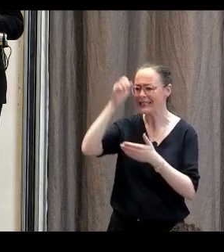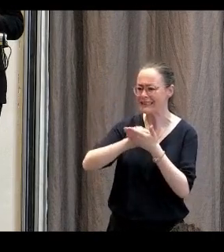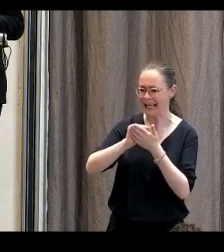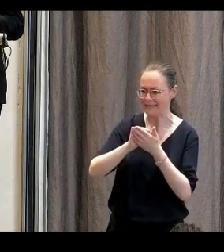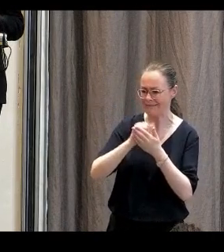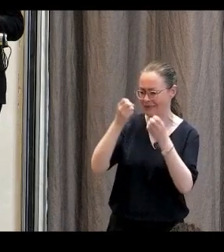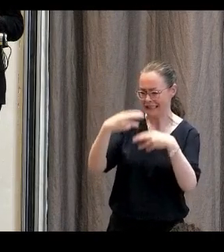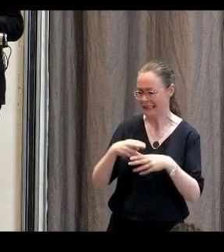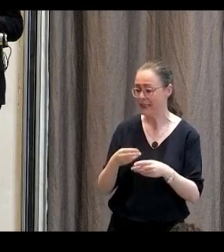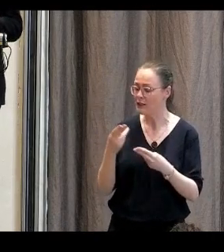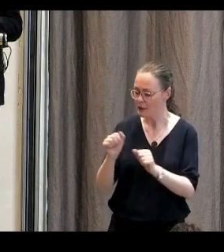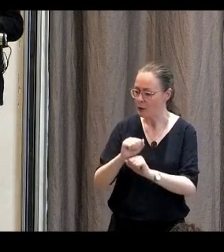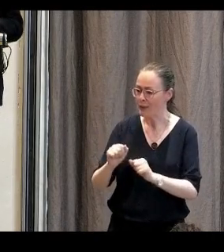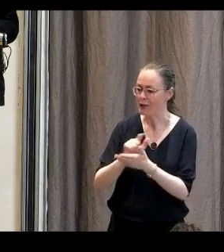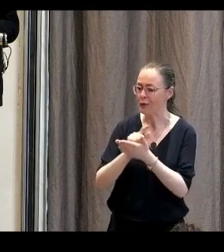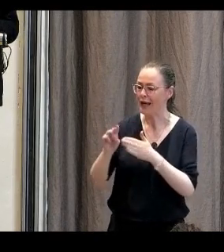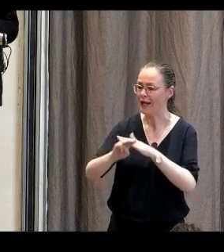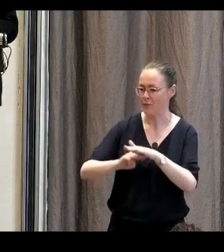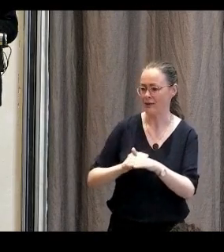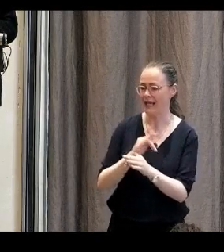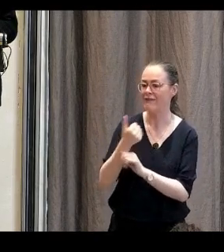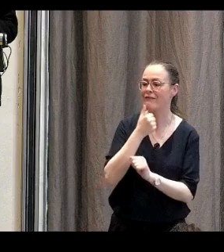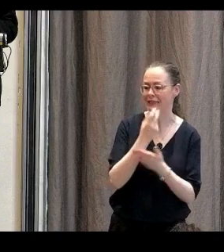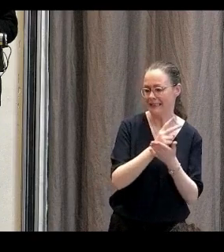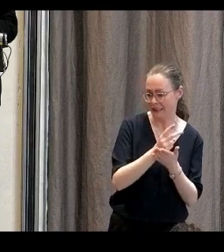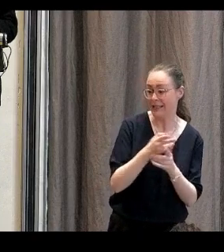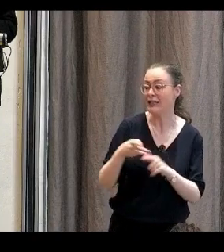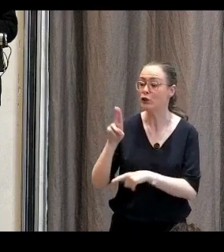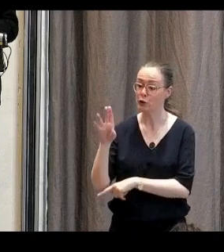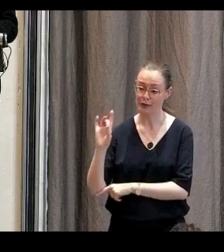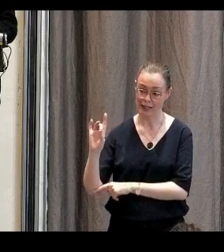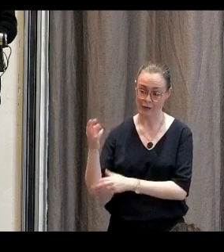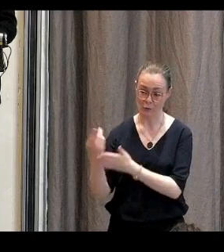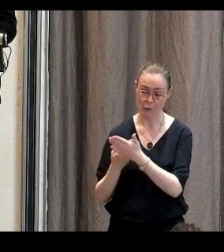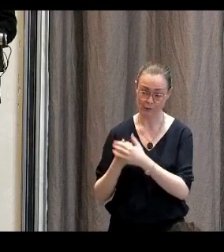need to wait 12 months after a first seizure in the UK.